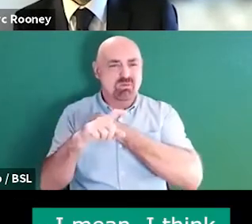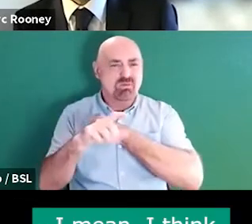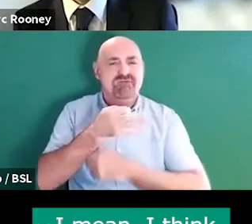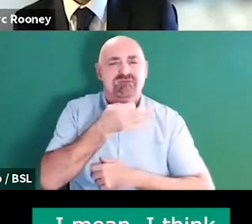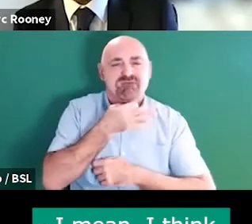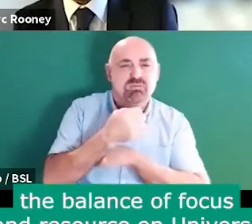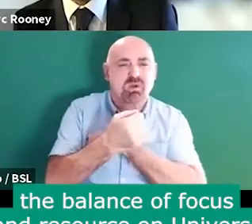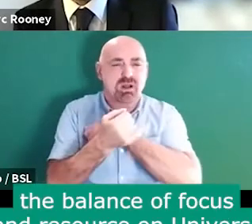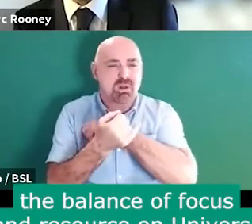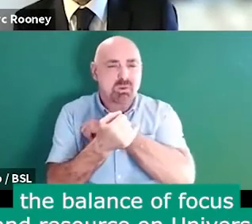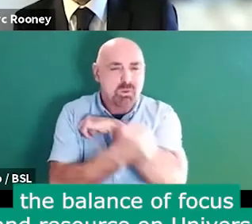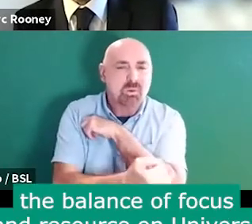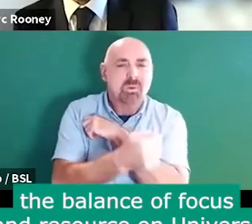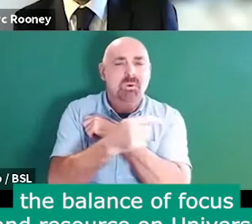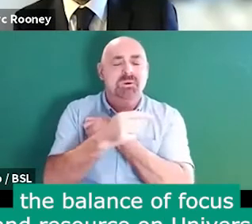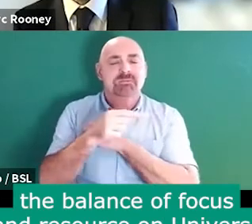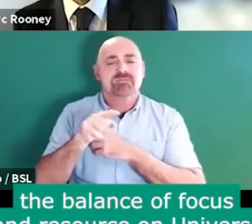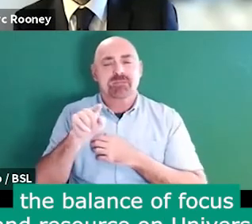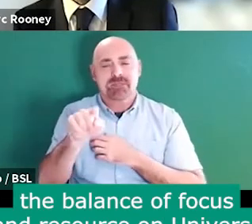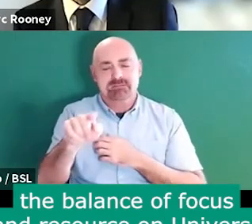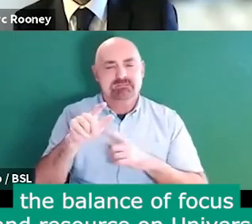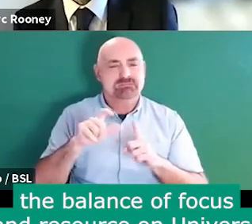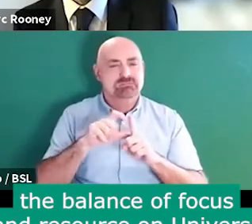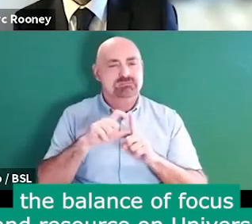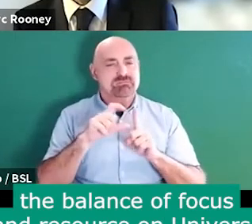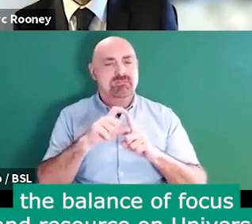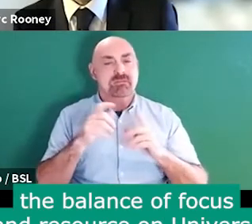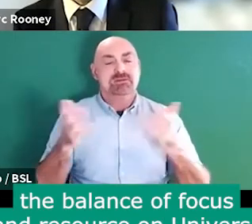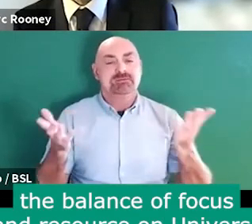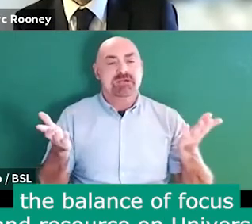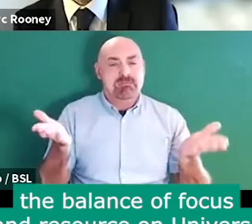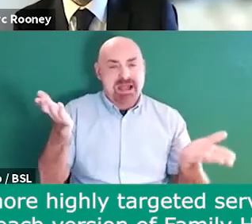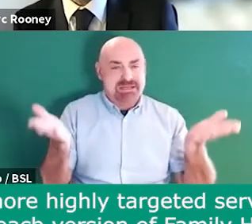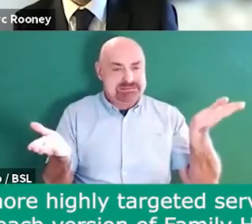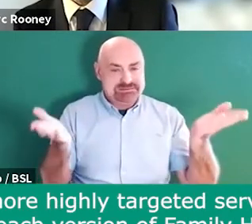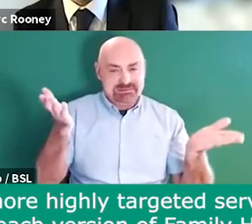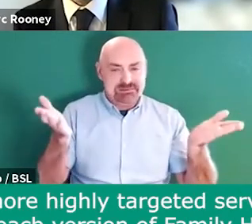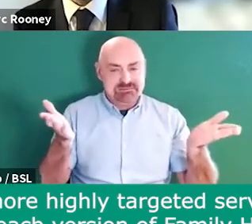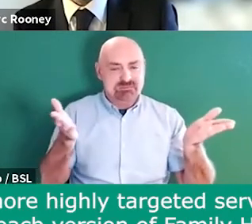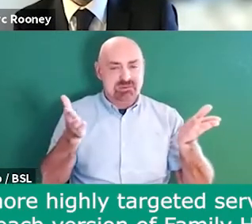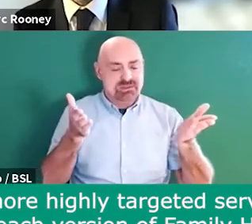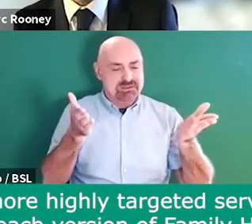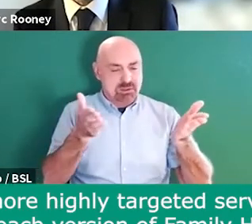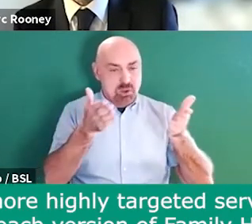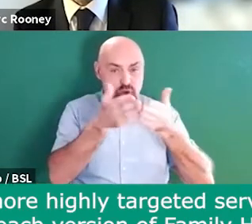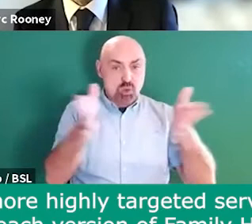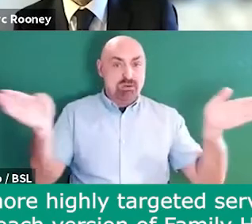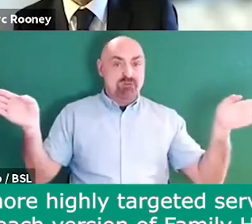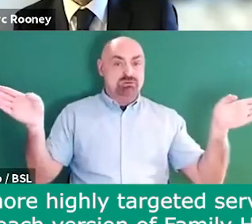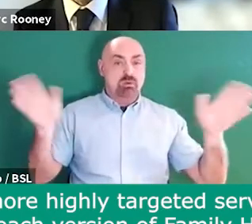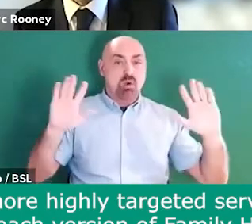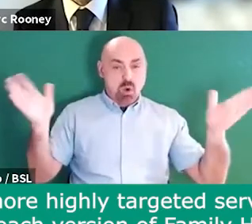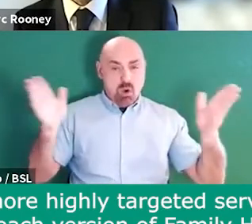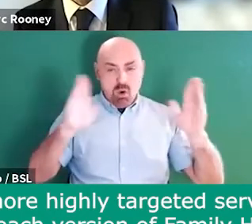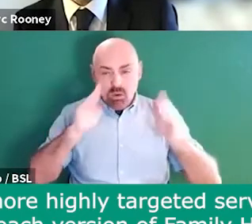I mean, I think the balance of focus and resource on universal or more highly targeted